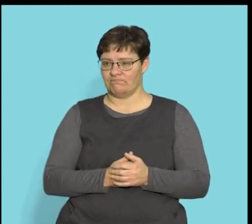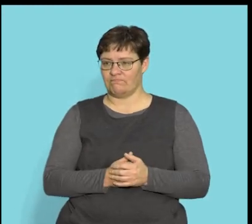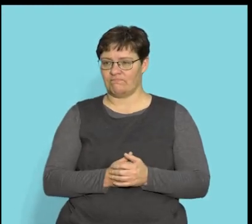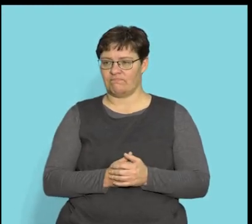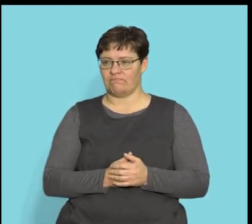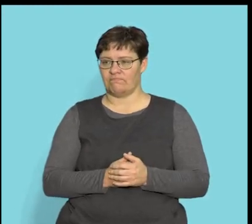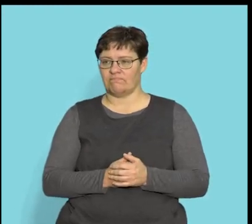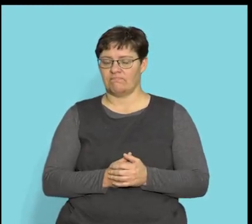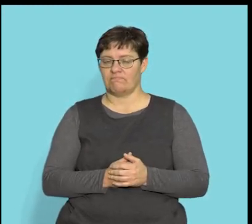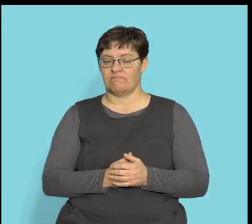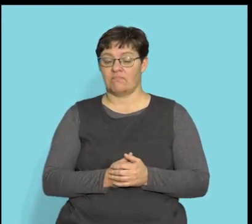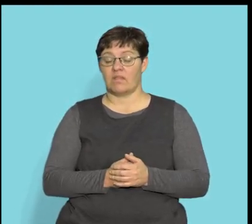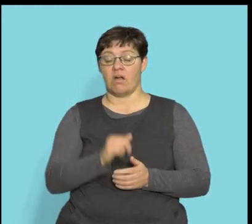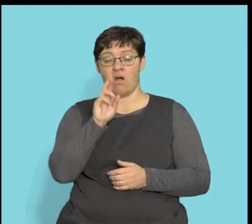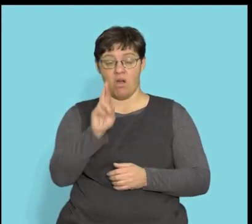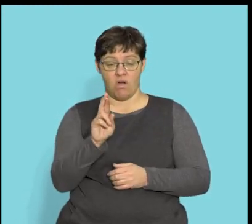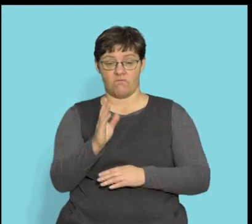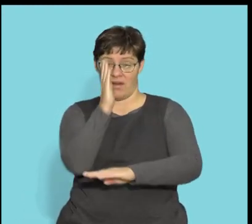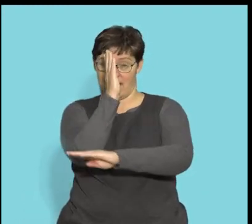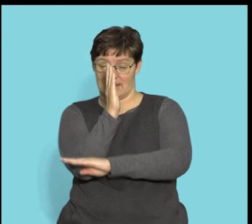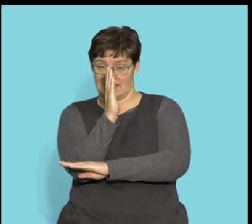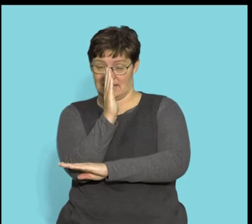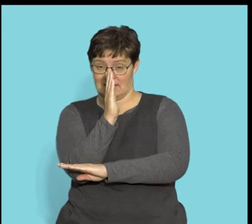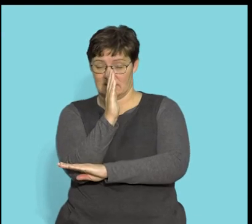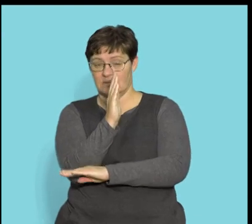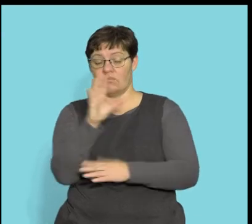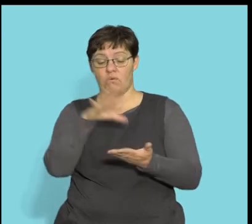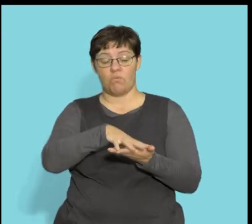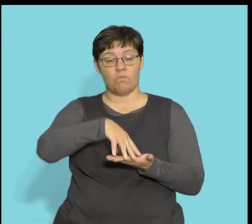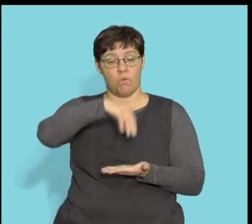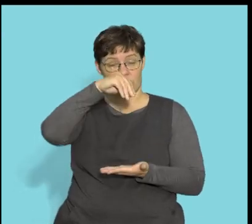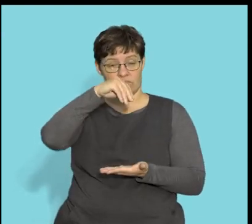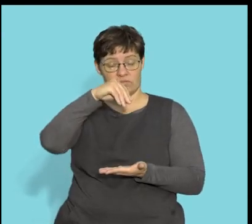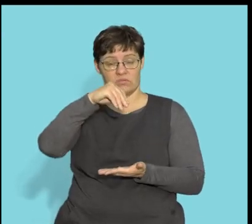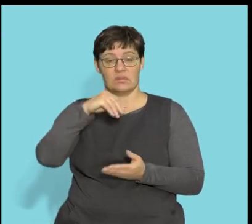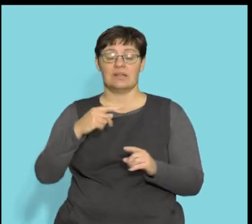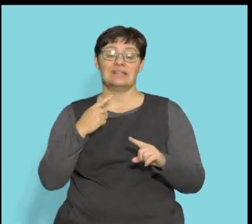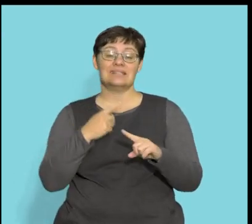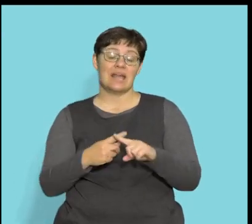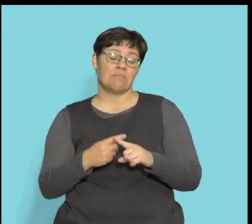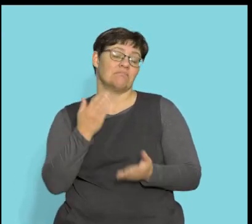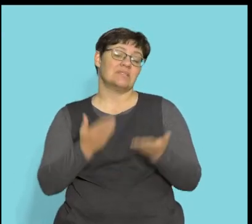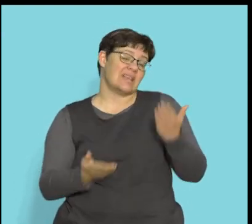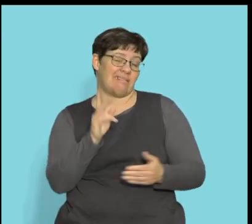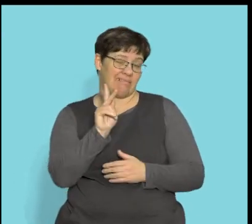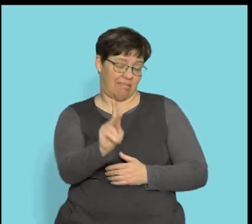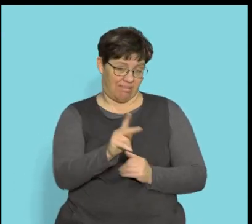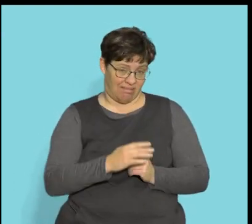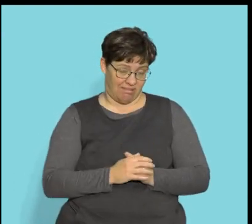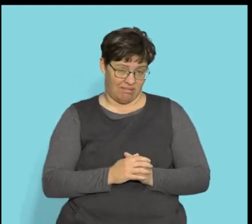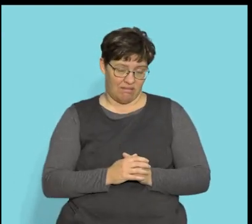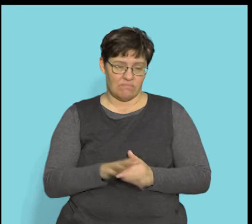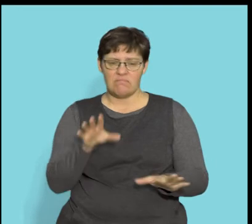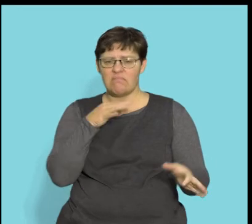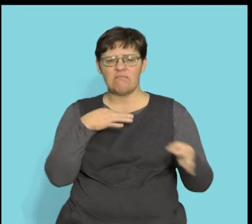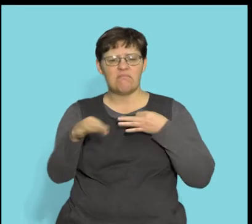So, if the radius and the height of a cone are multiplied by a scale factor of